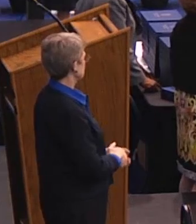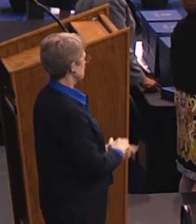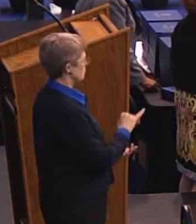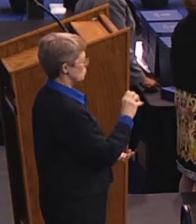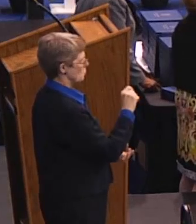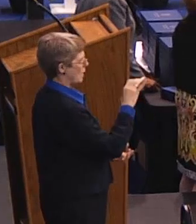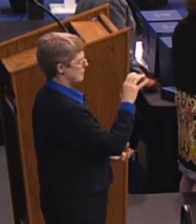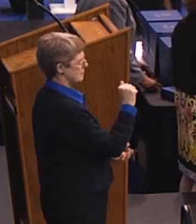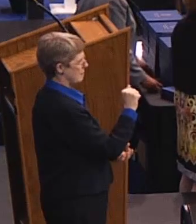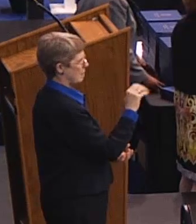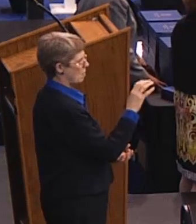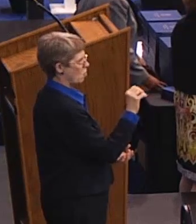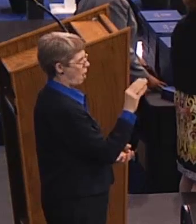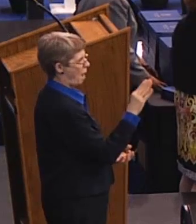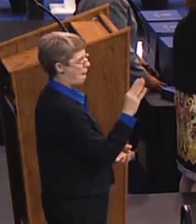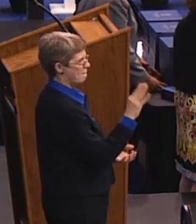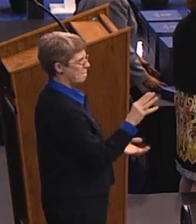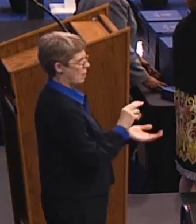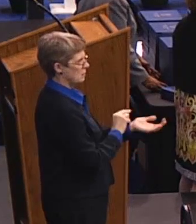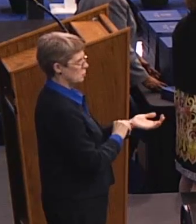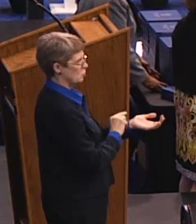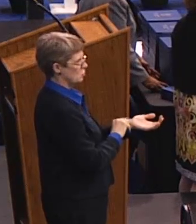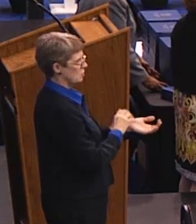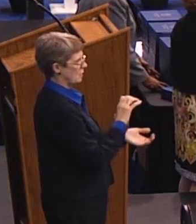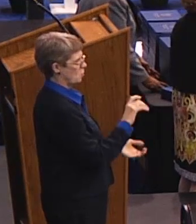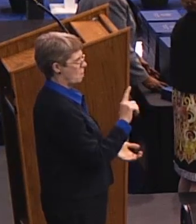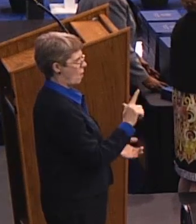Jessica Danielle Cobb, nursing, cum laude.